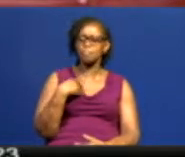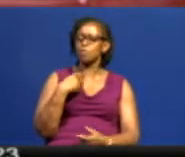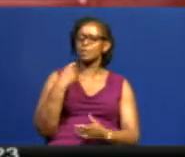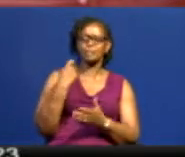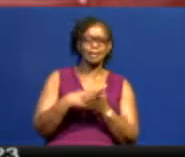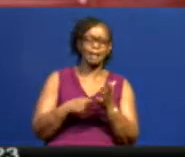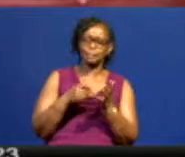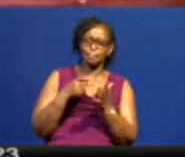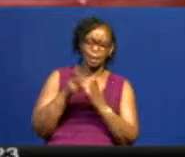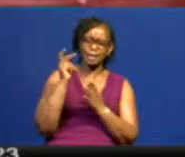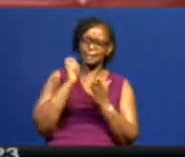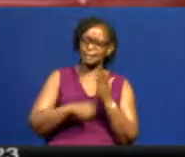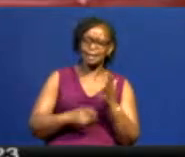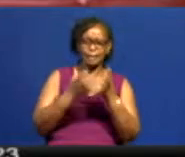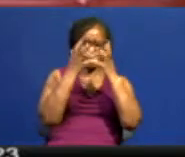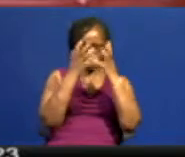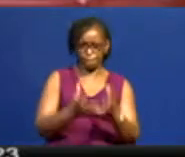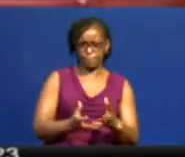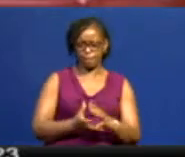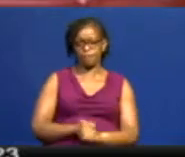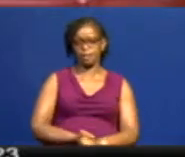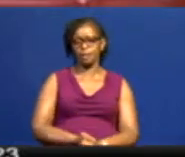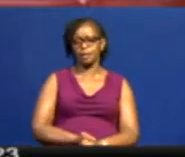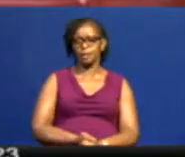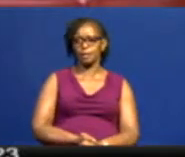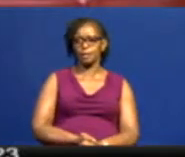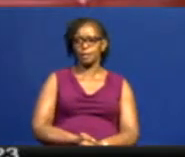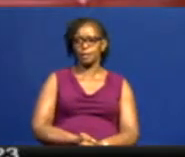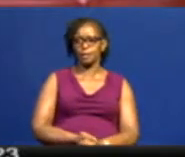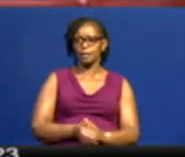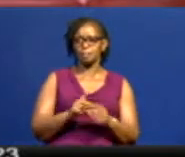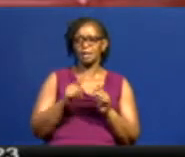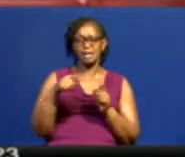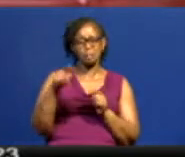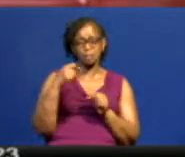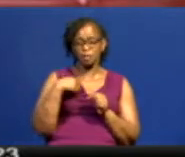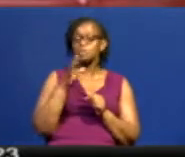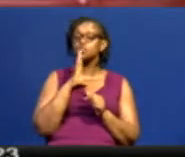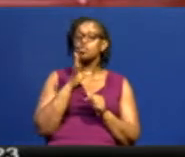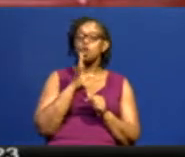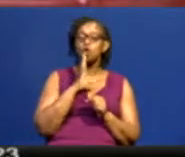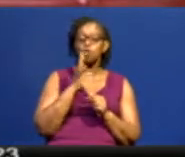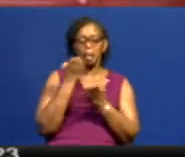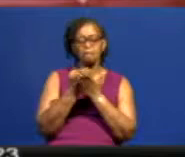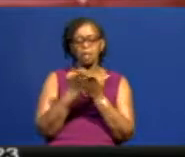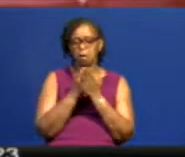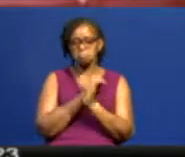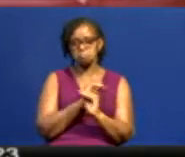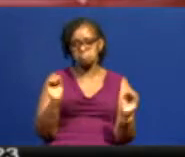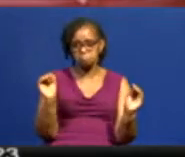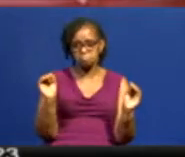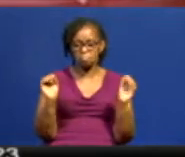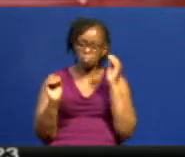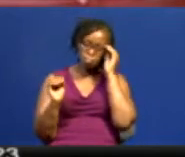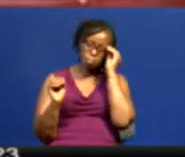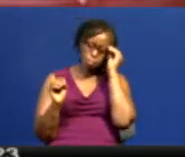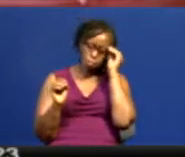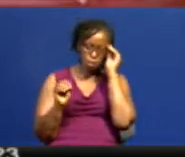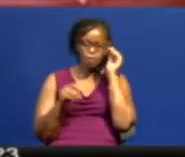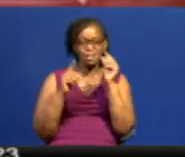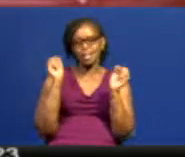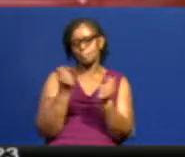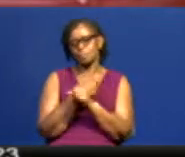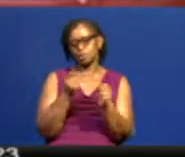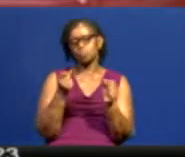world. And Honorable Speaker, they speak out of no empirical evidence. And we cannot have empirical evidence unless we are able